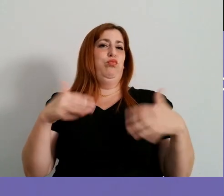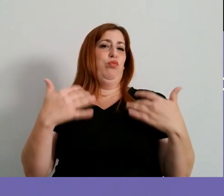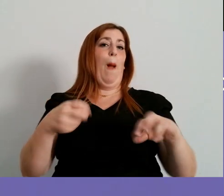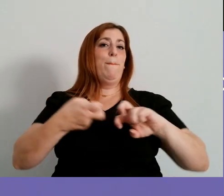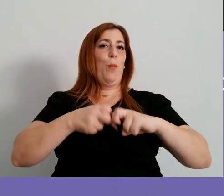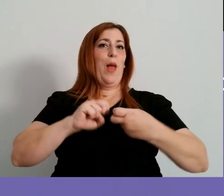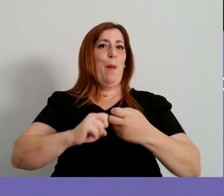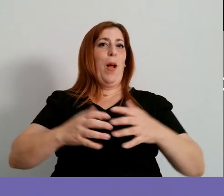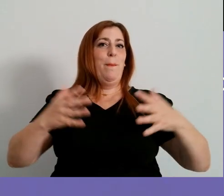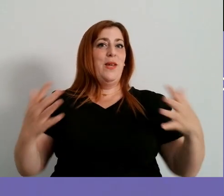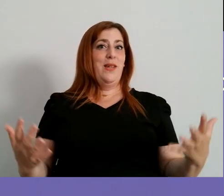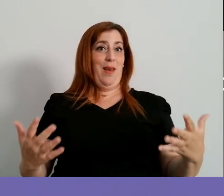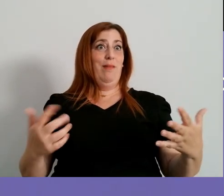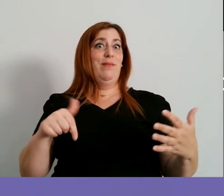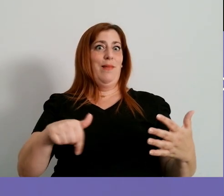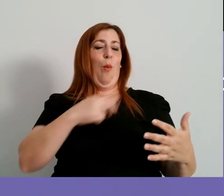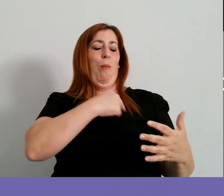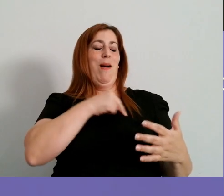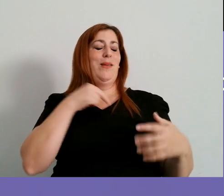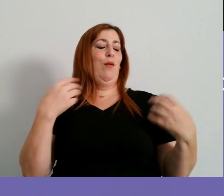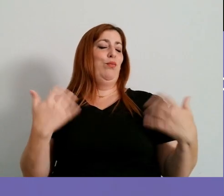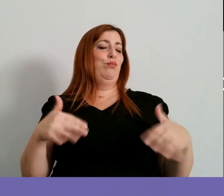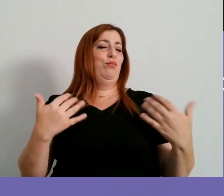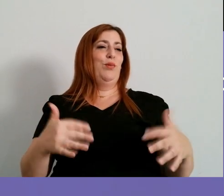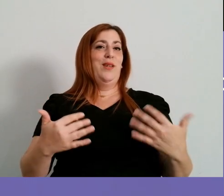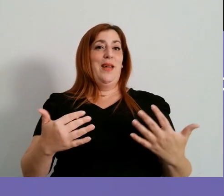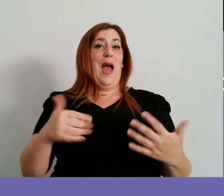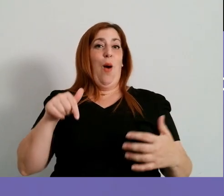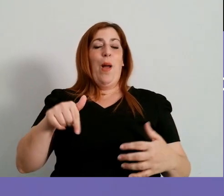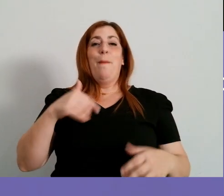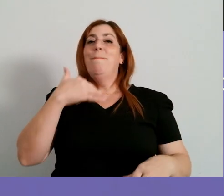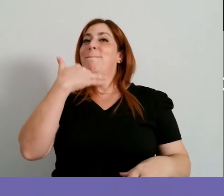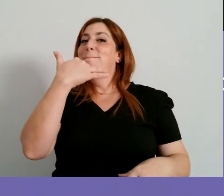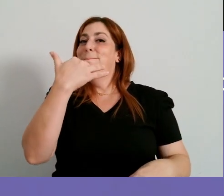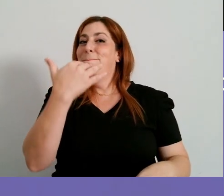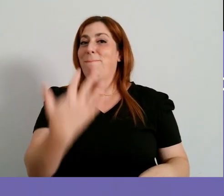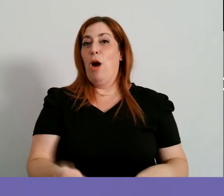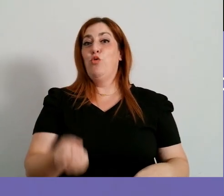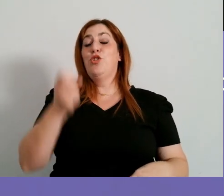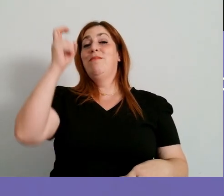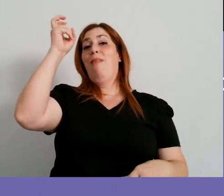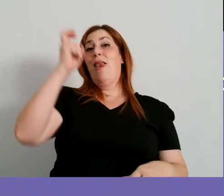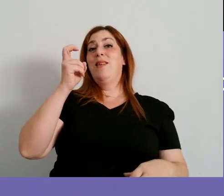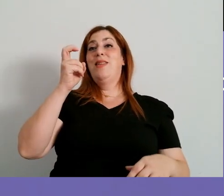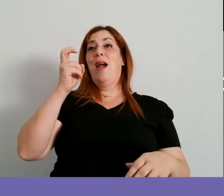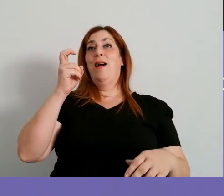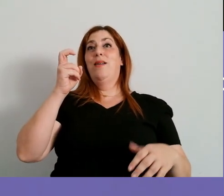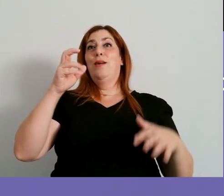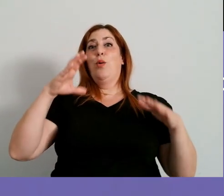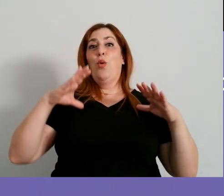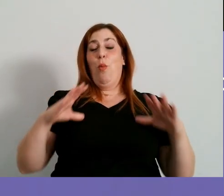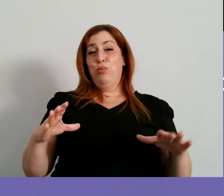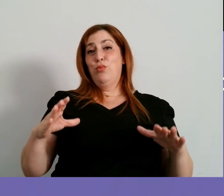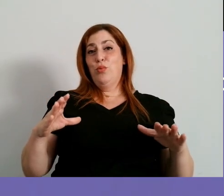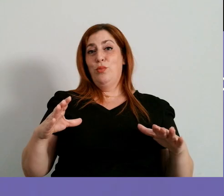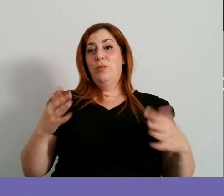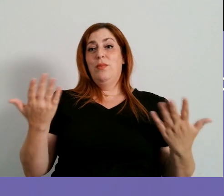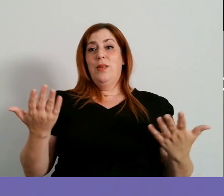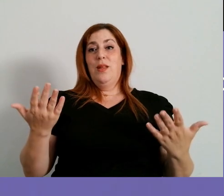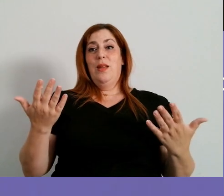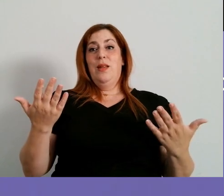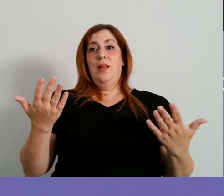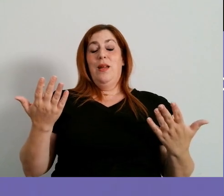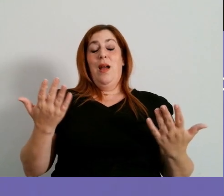an unreliable bus service, depending on where you are in the island, and especially out in this heat